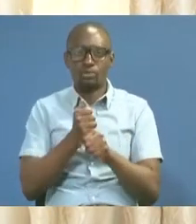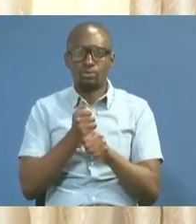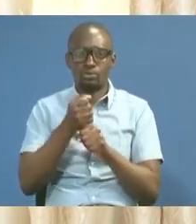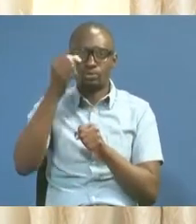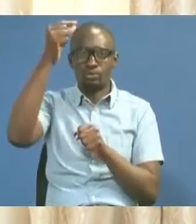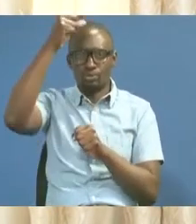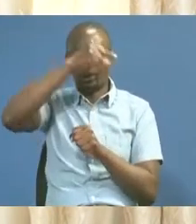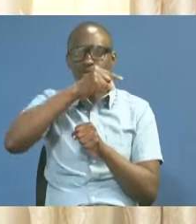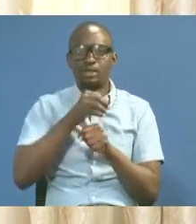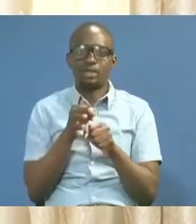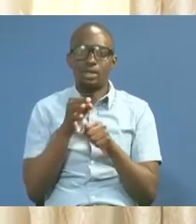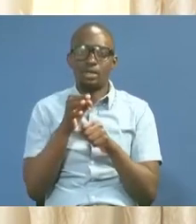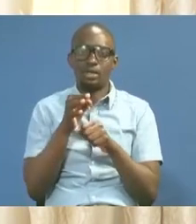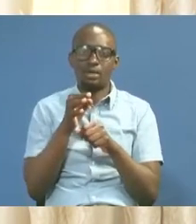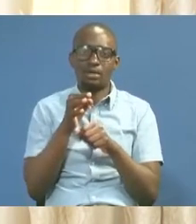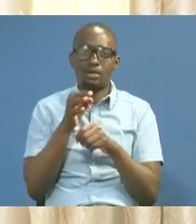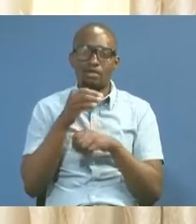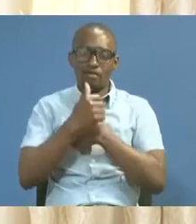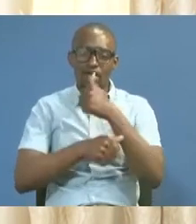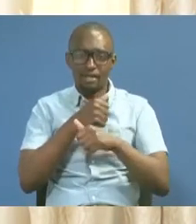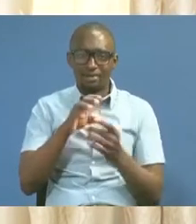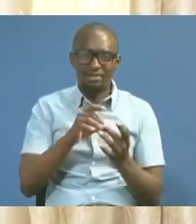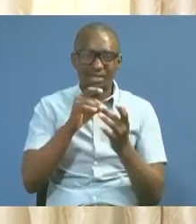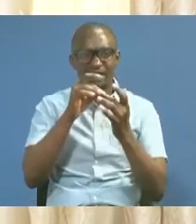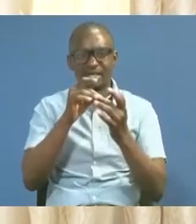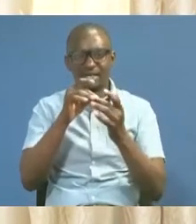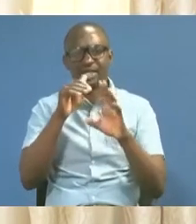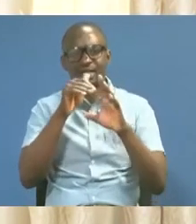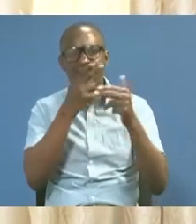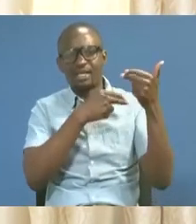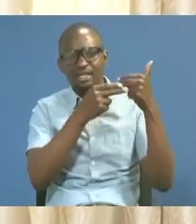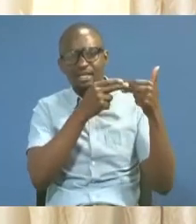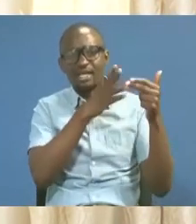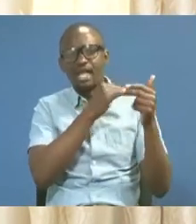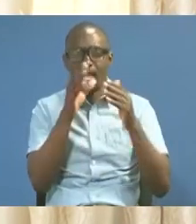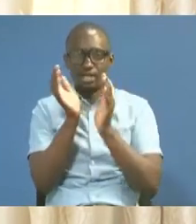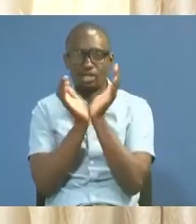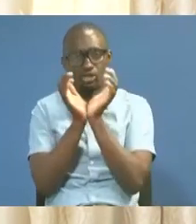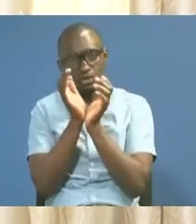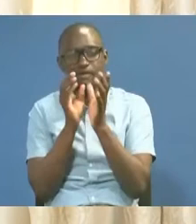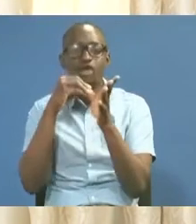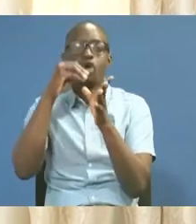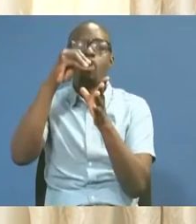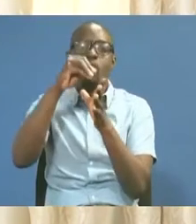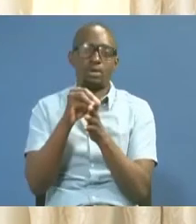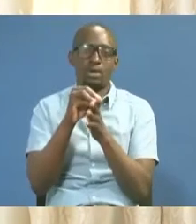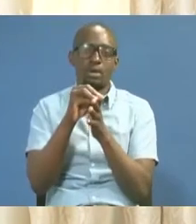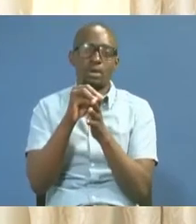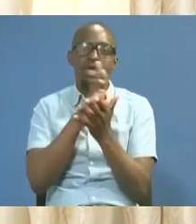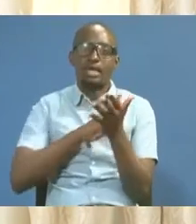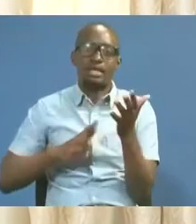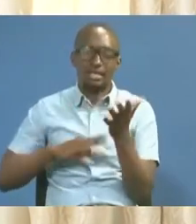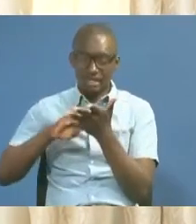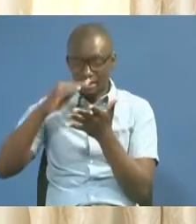a Bachelor of Arts degree that specializes in history and geography, or religious studies